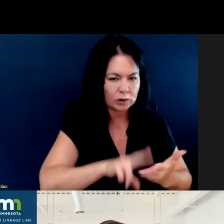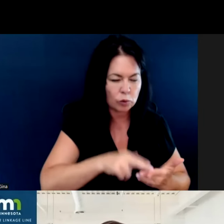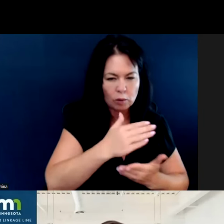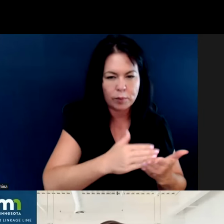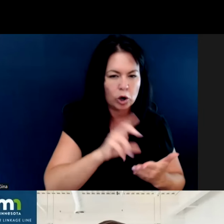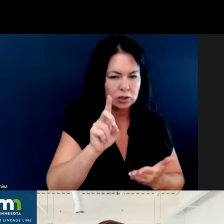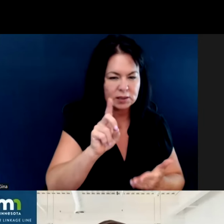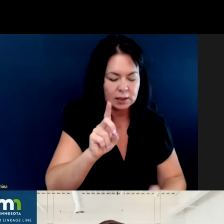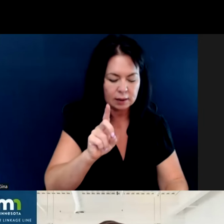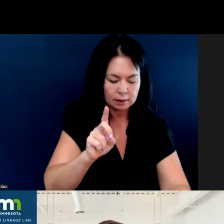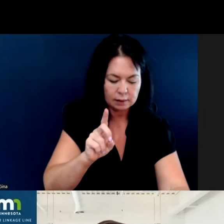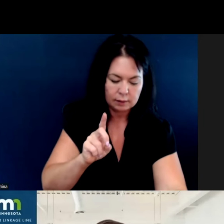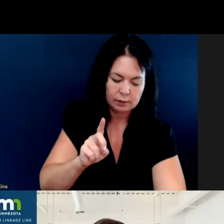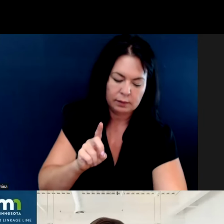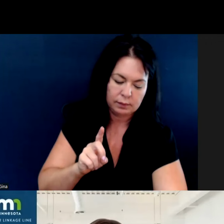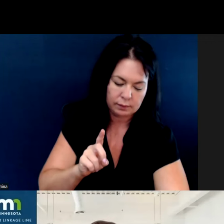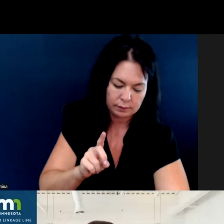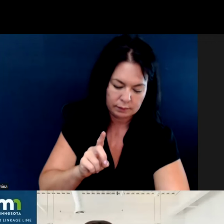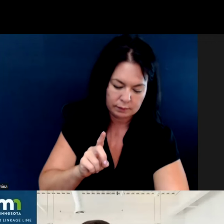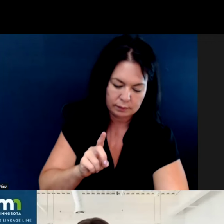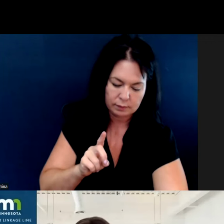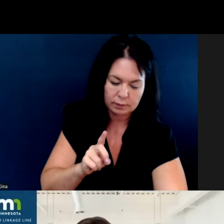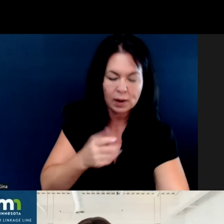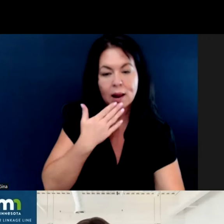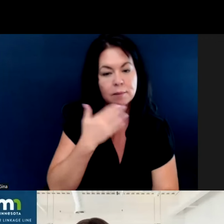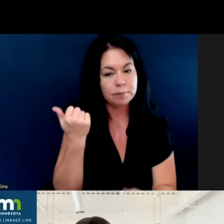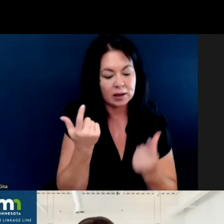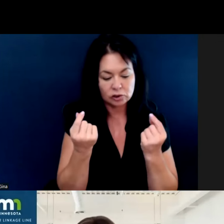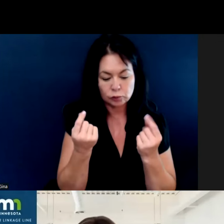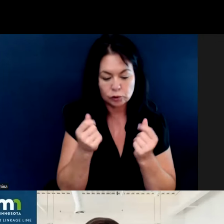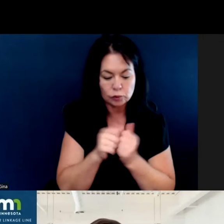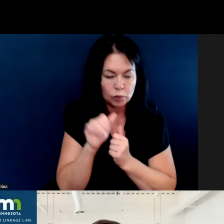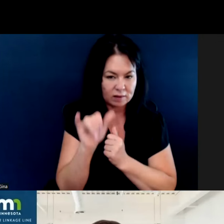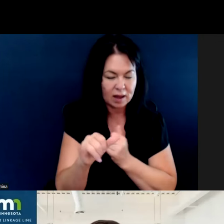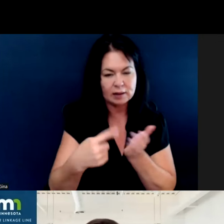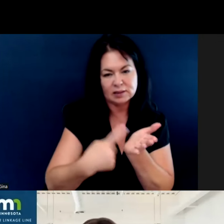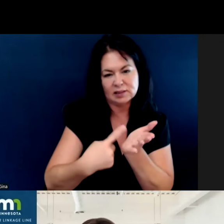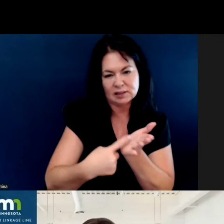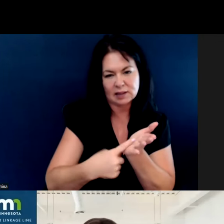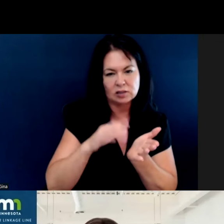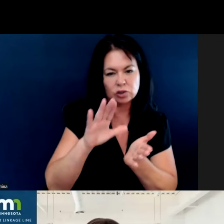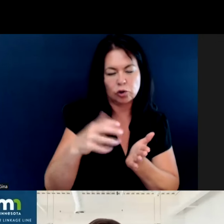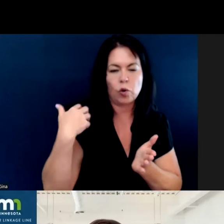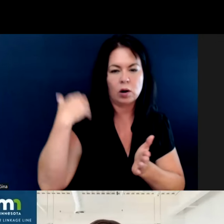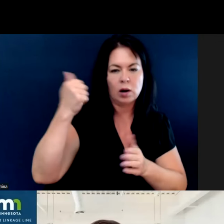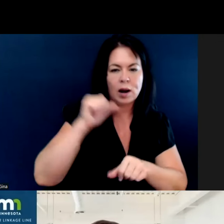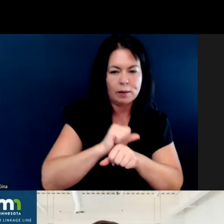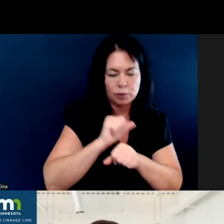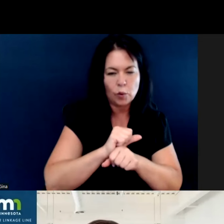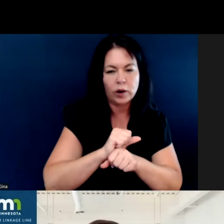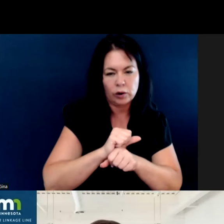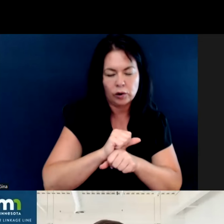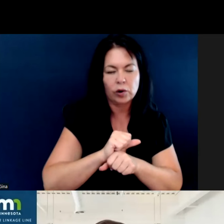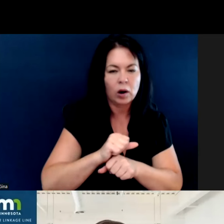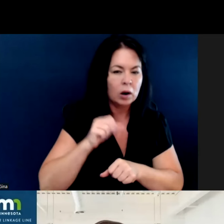The best thing to do in this situation is to talk to your employer, talk to your benefits department, and